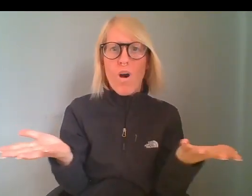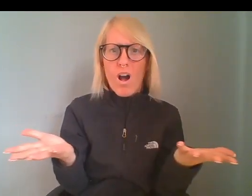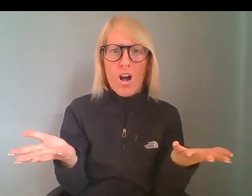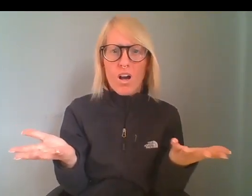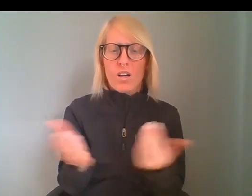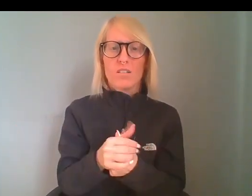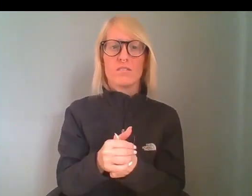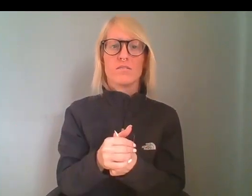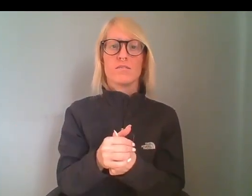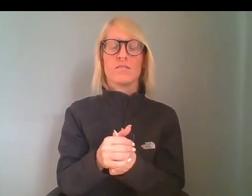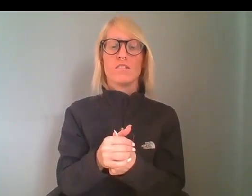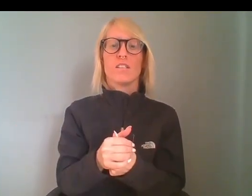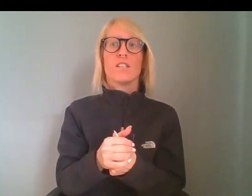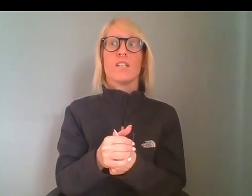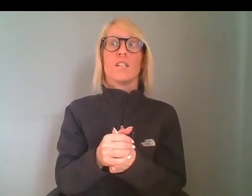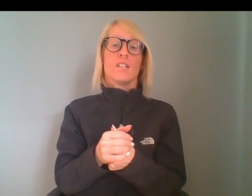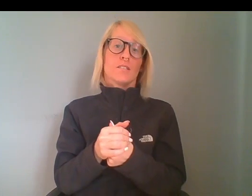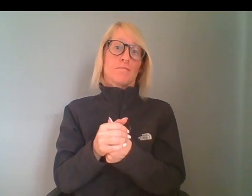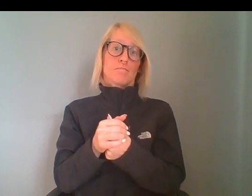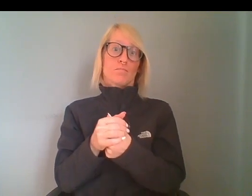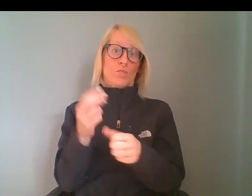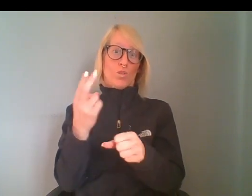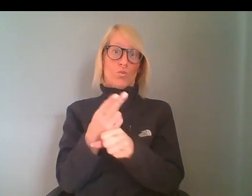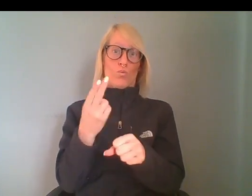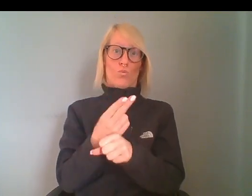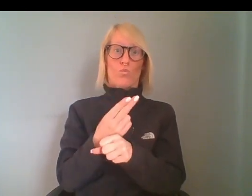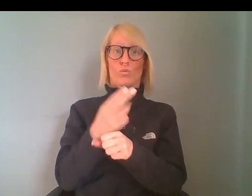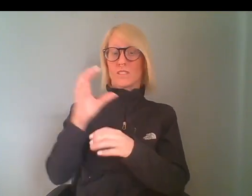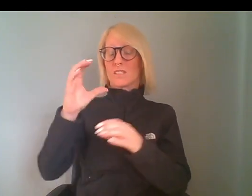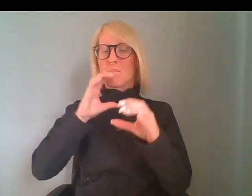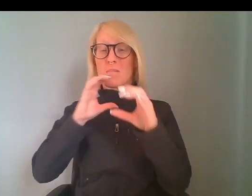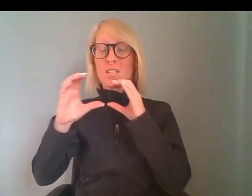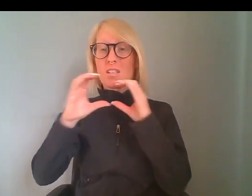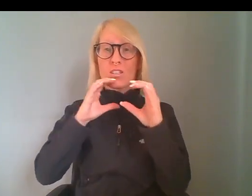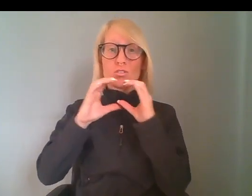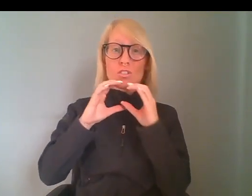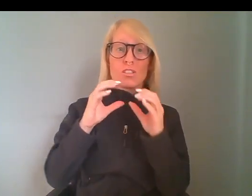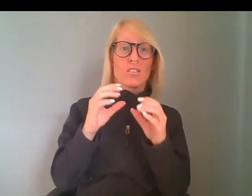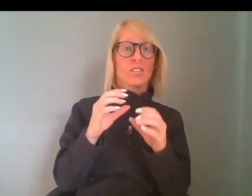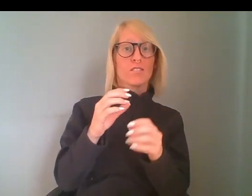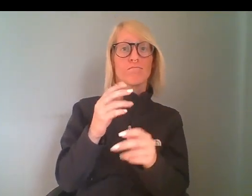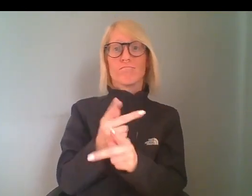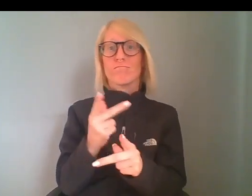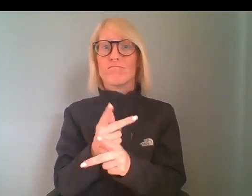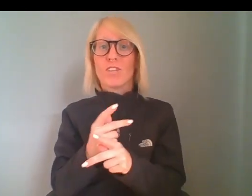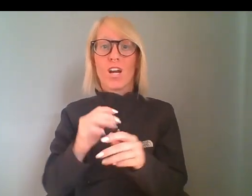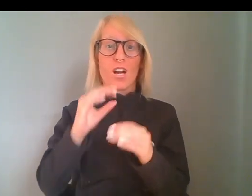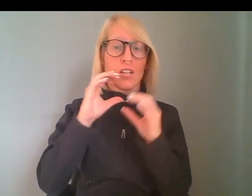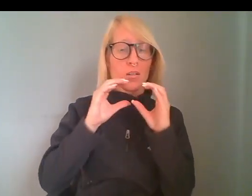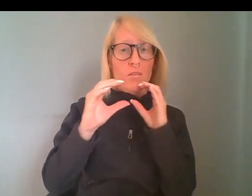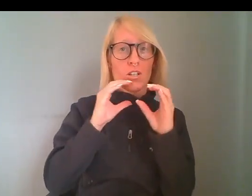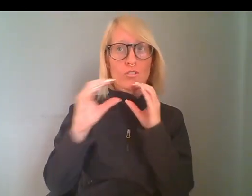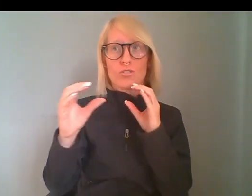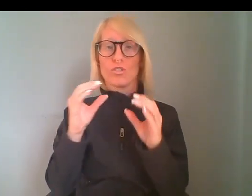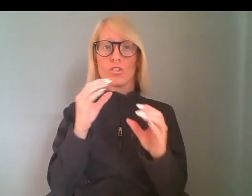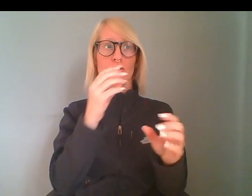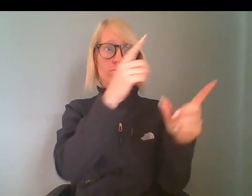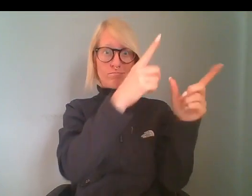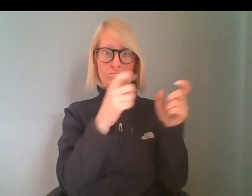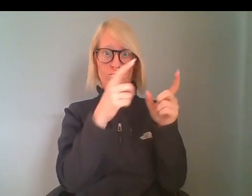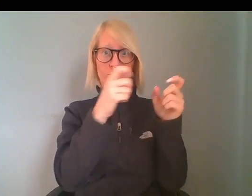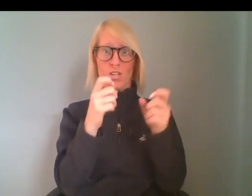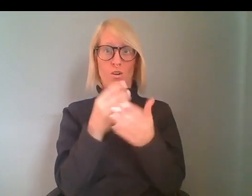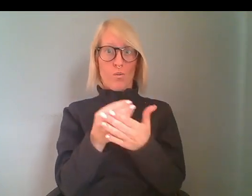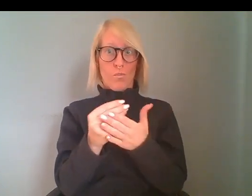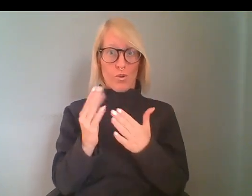way to facilitate communication. It's really about a way for you to talk to your donors, talk to the community. It's a new